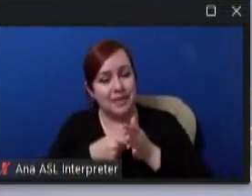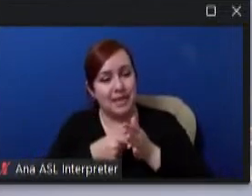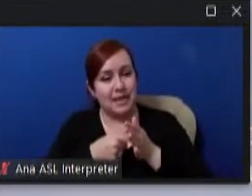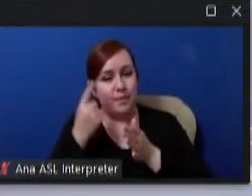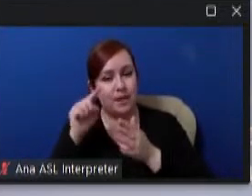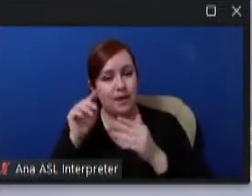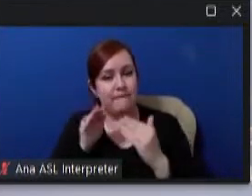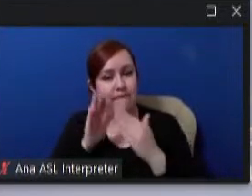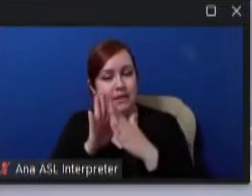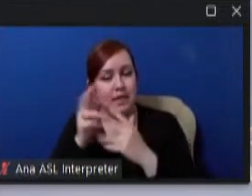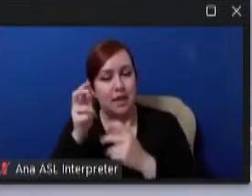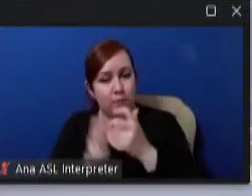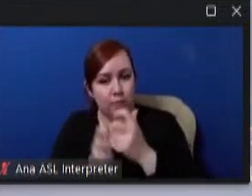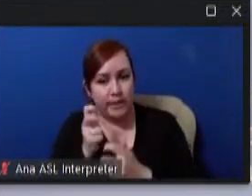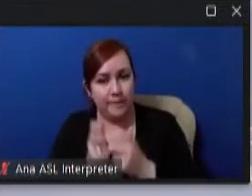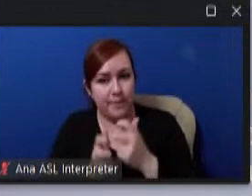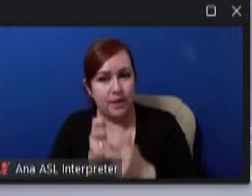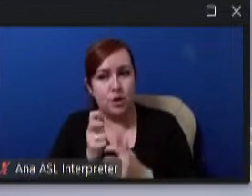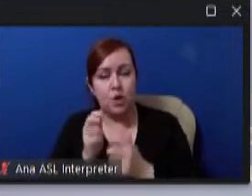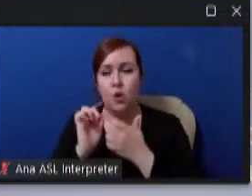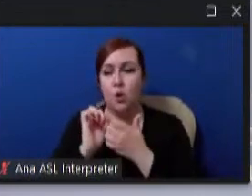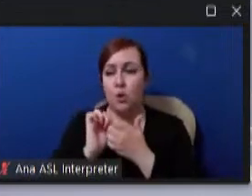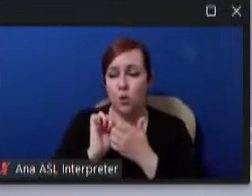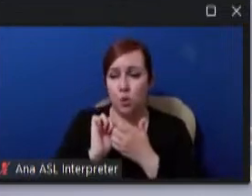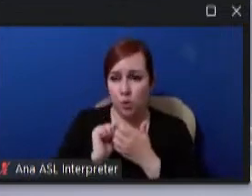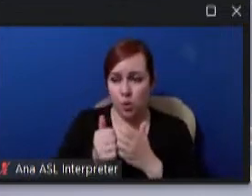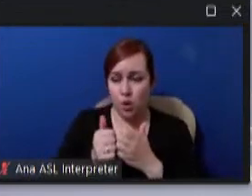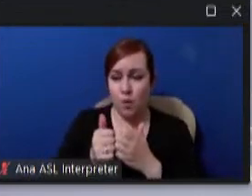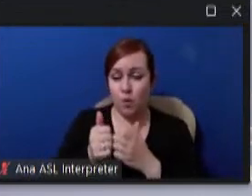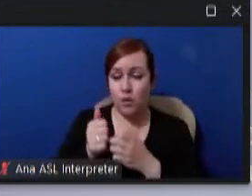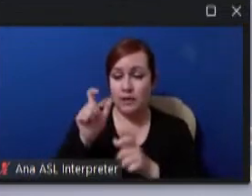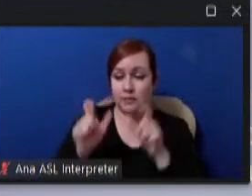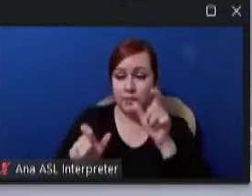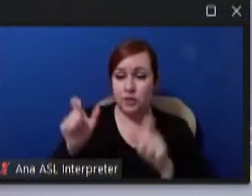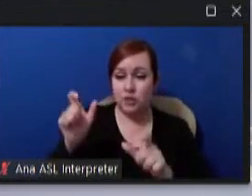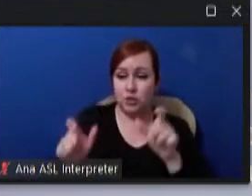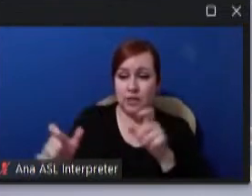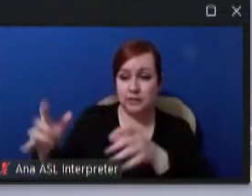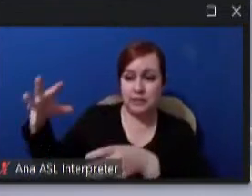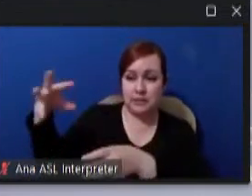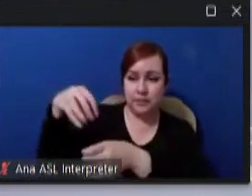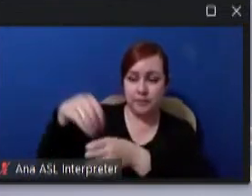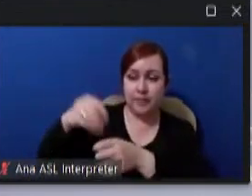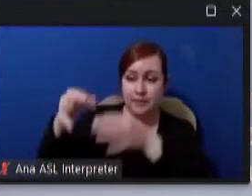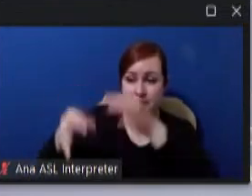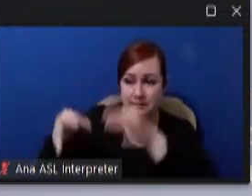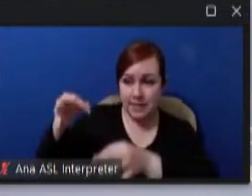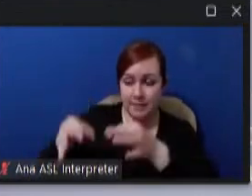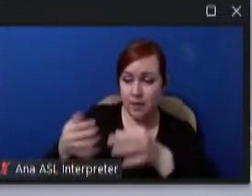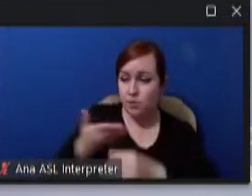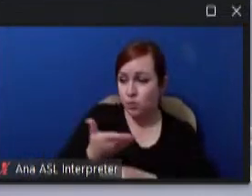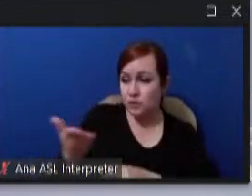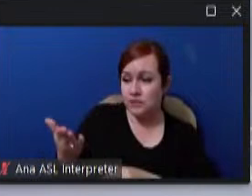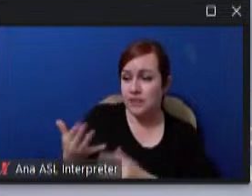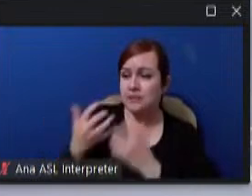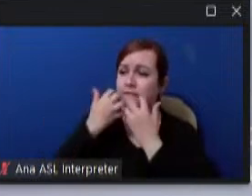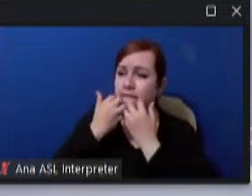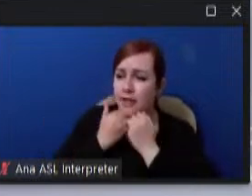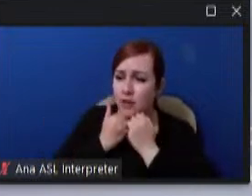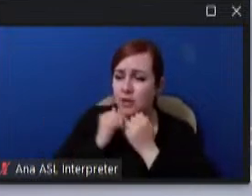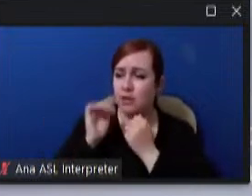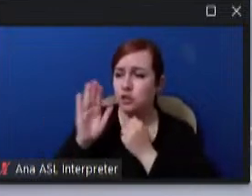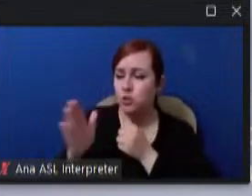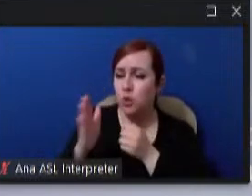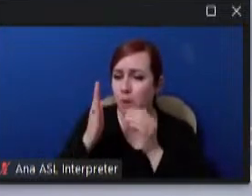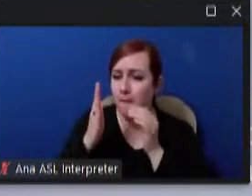required to tackle a problem like this, how are those who work in the system,